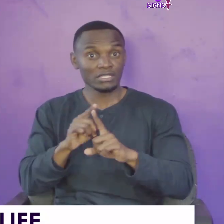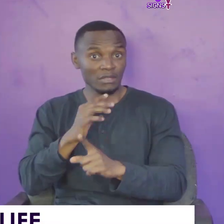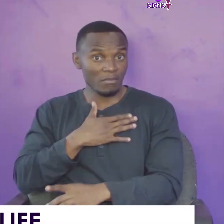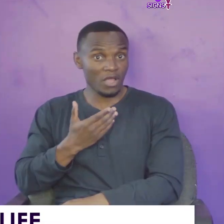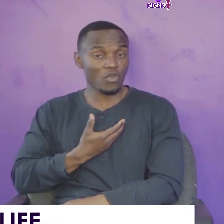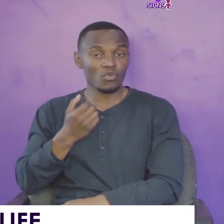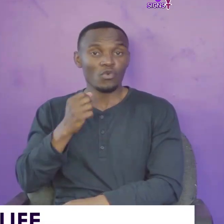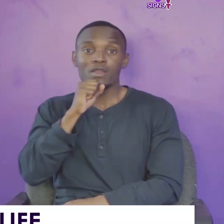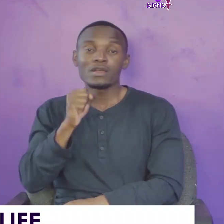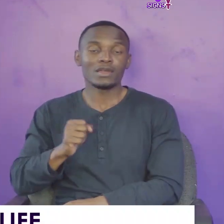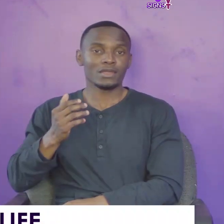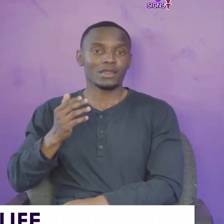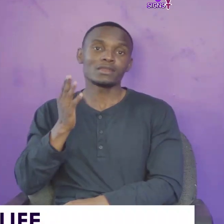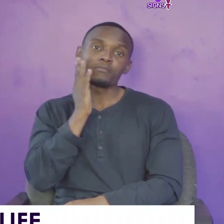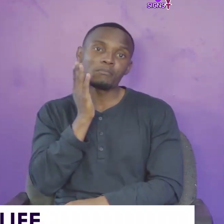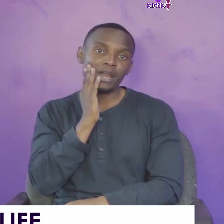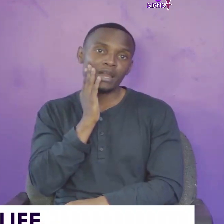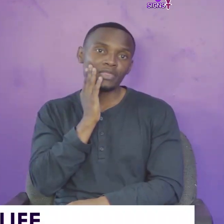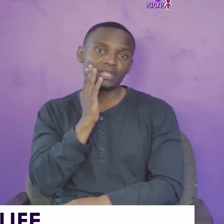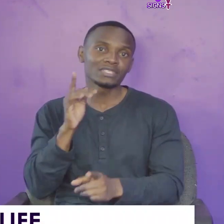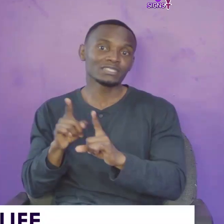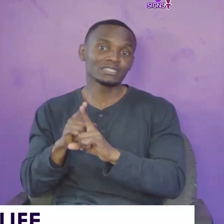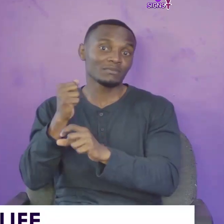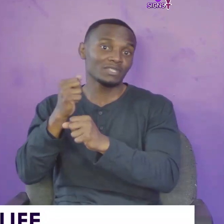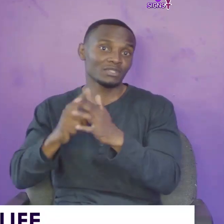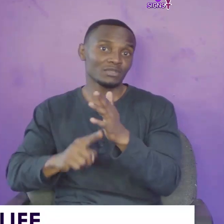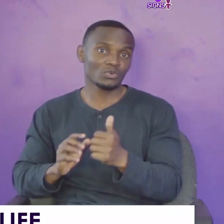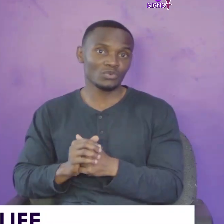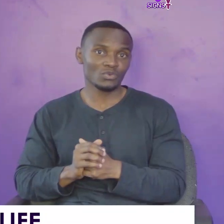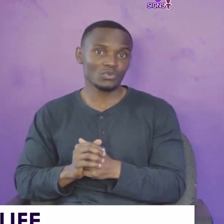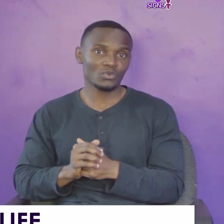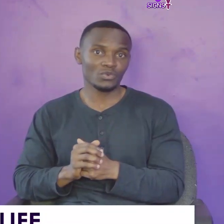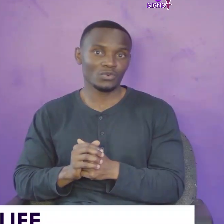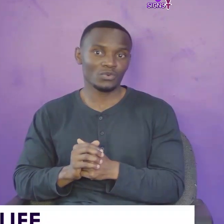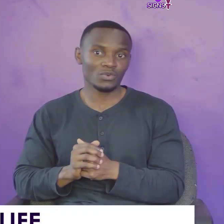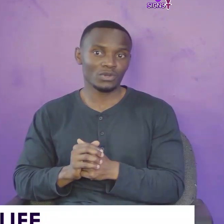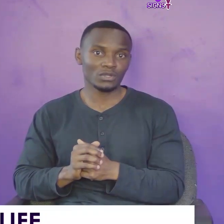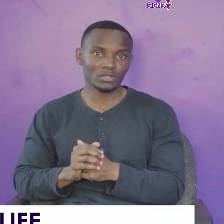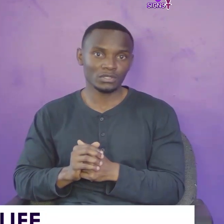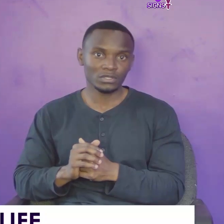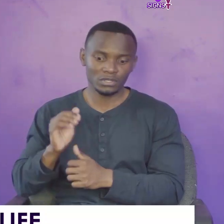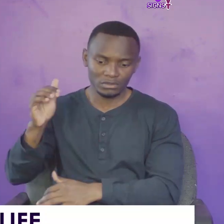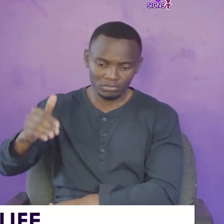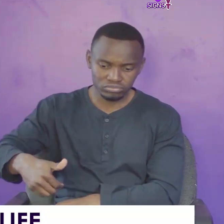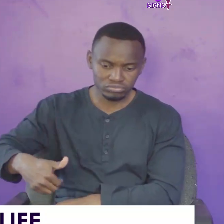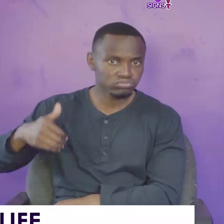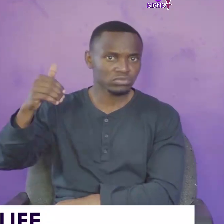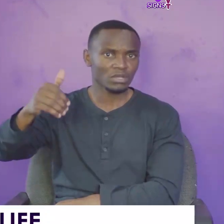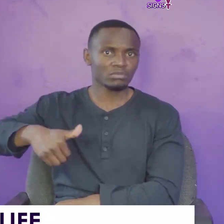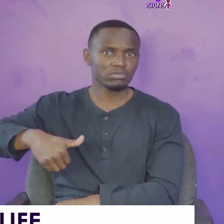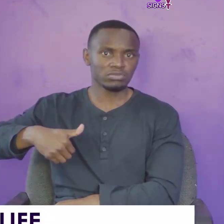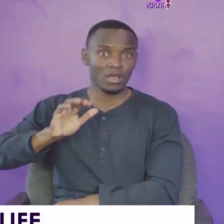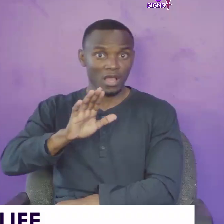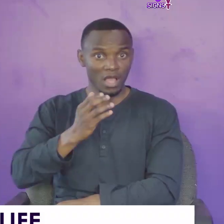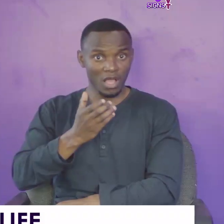my namesake. Okay. Digging her own grave as she was supervised. Oh boy, she dug her grave.